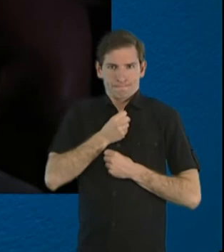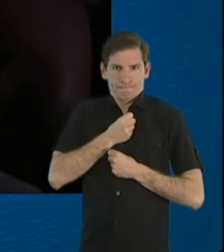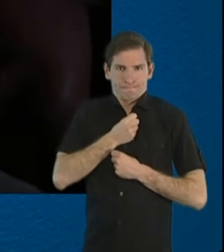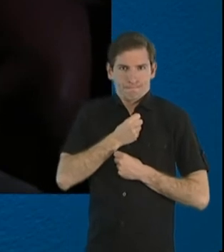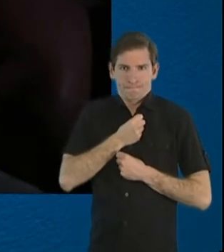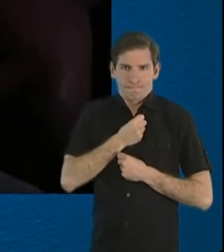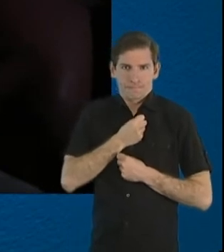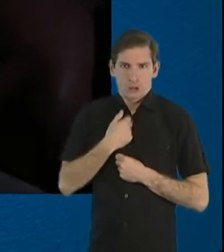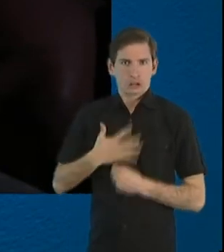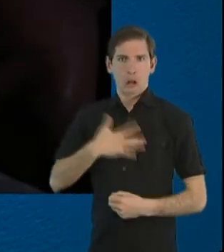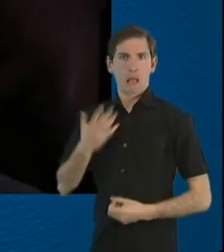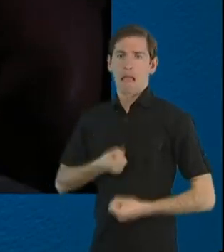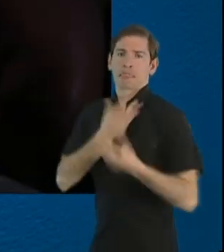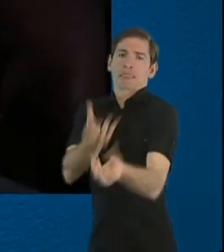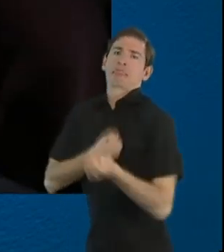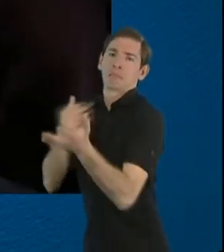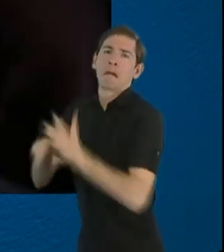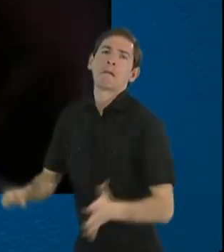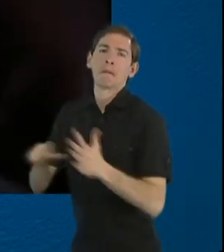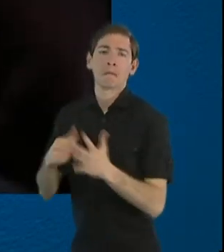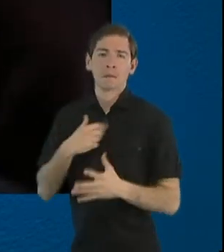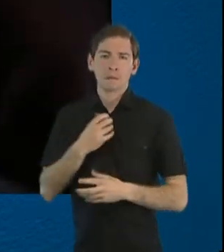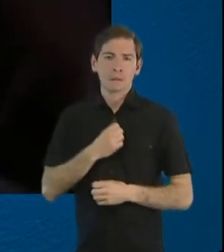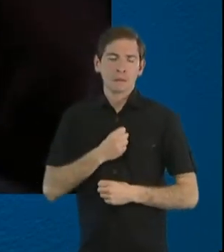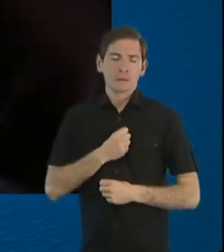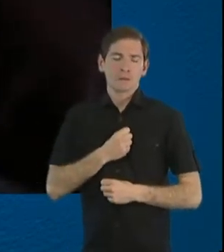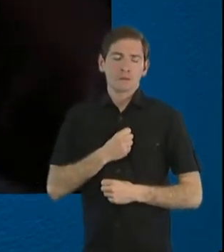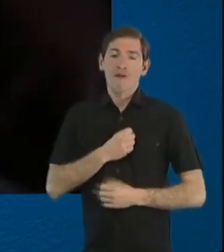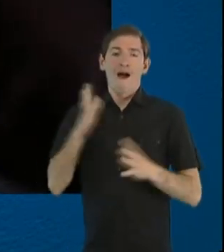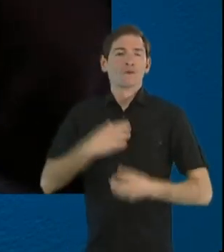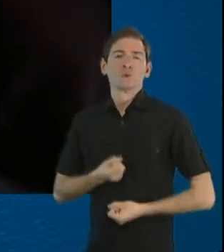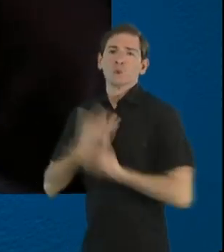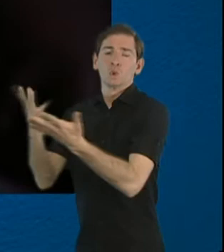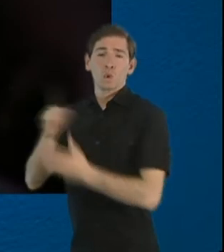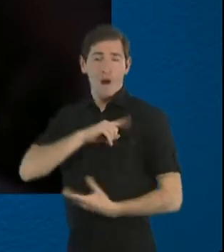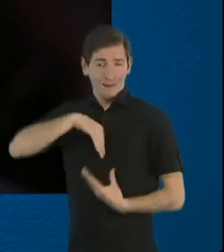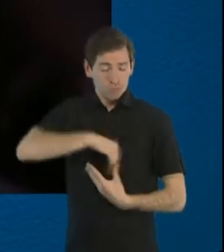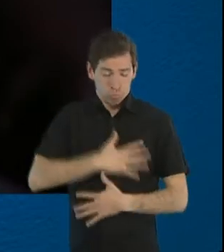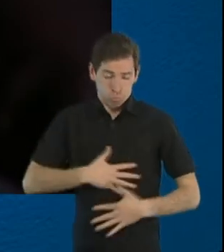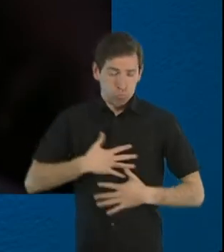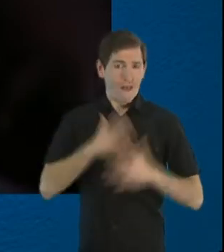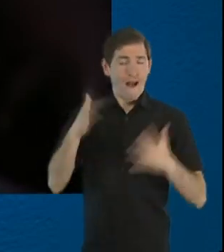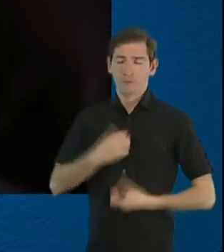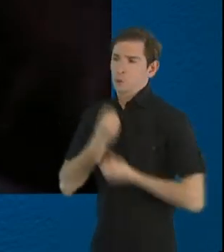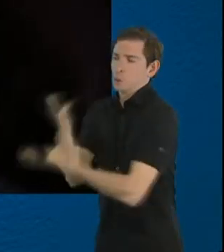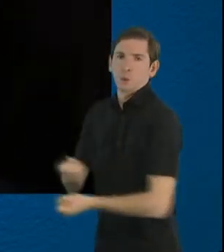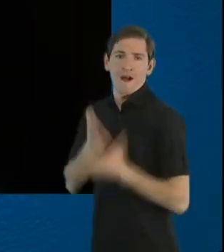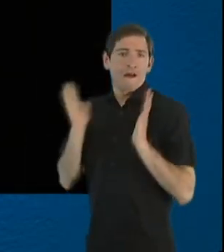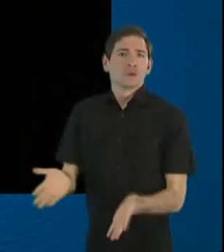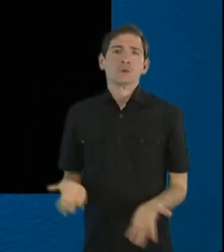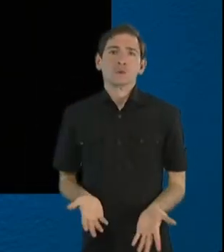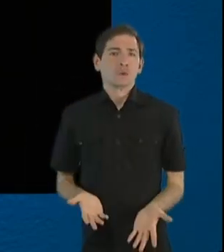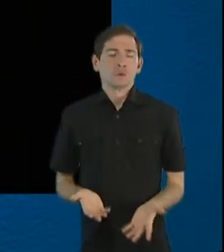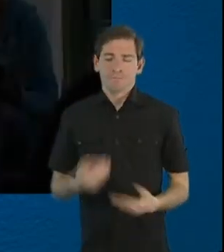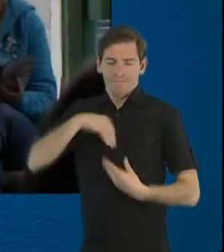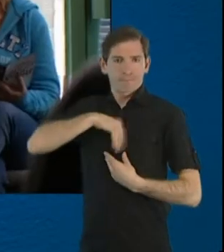But it just got to the point where I had to tell someone because it was literally eating me up inside and I just couldn't do with it anymore.